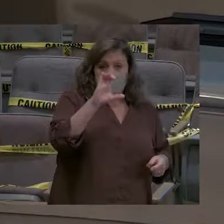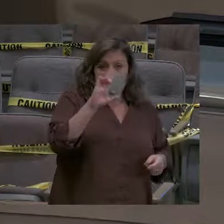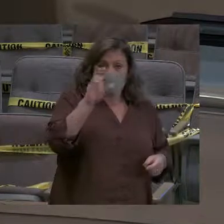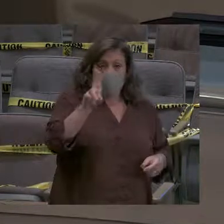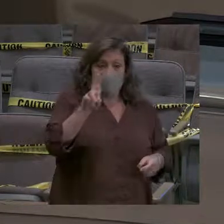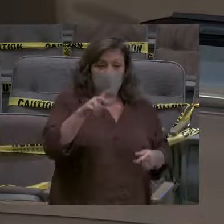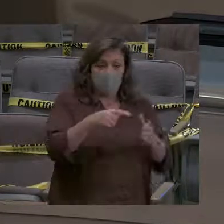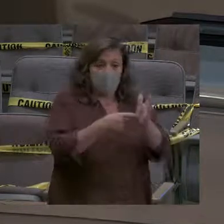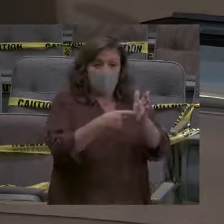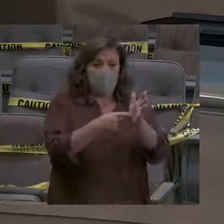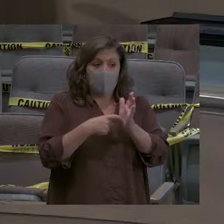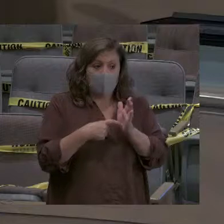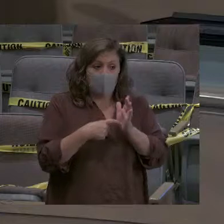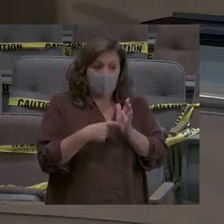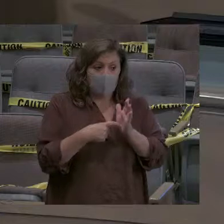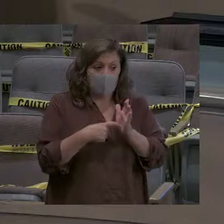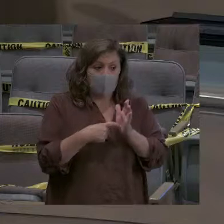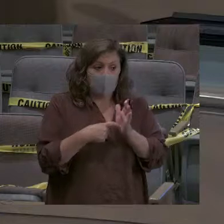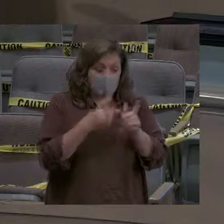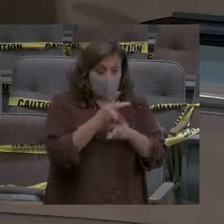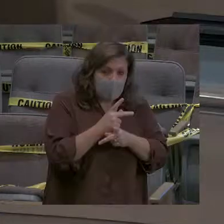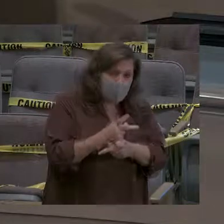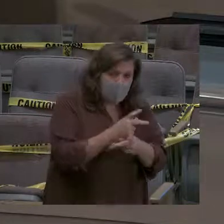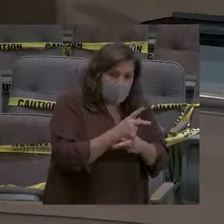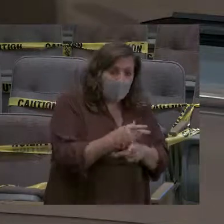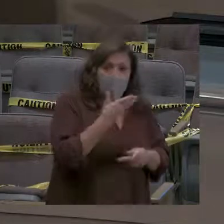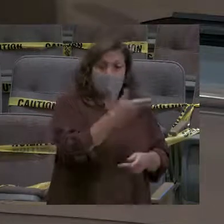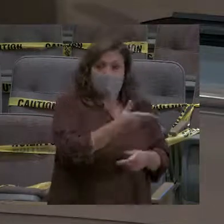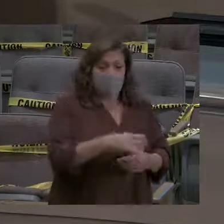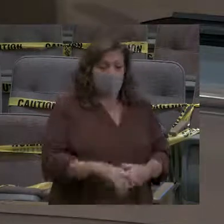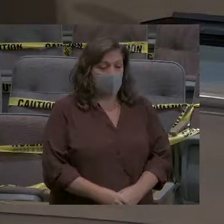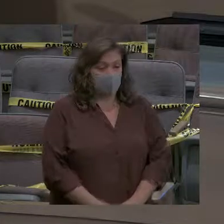requiring ICU care at that time.